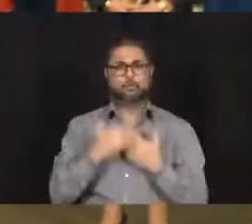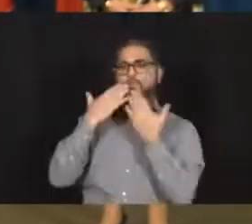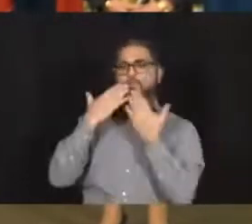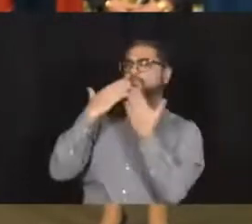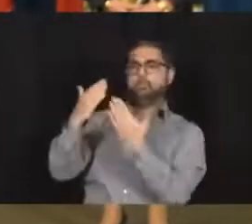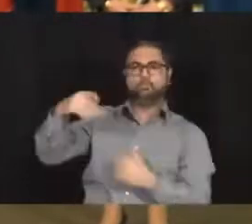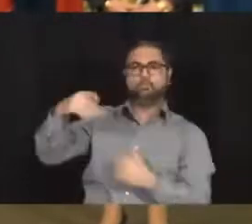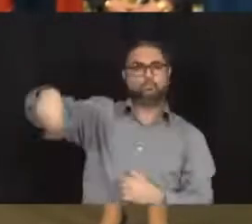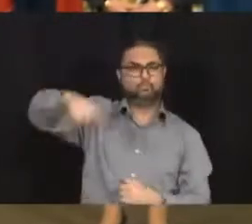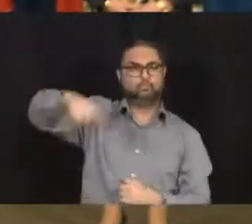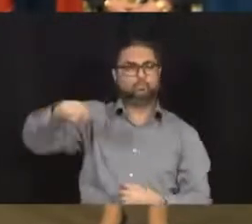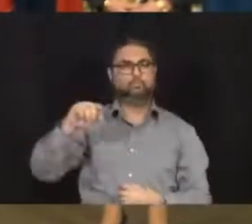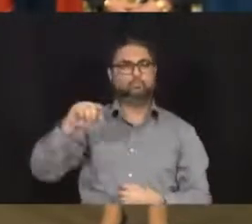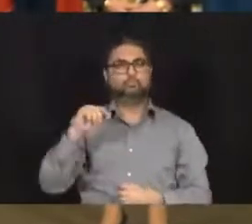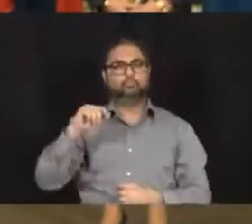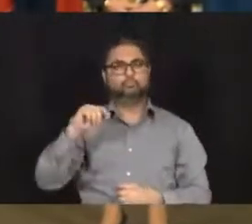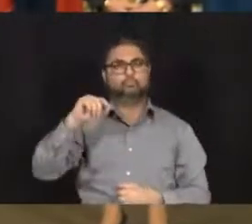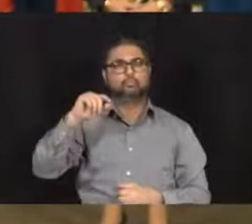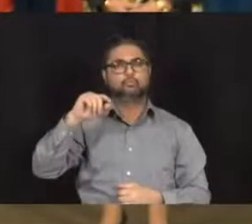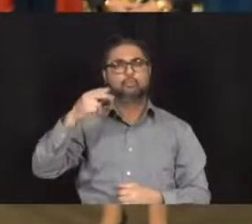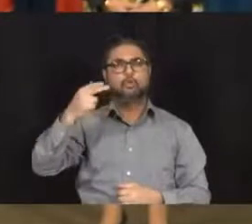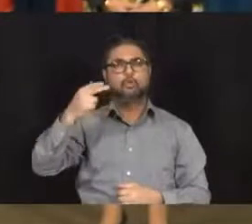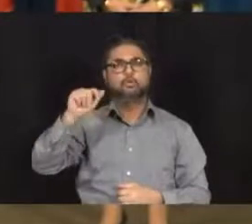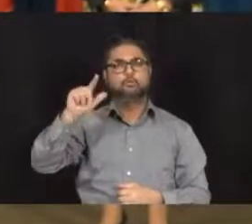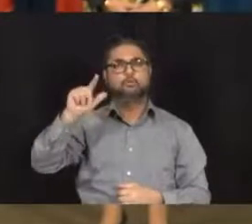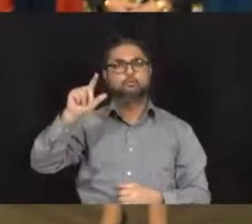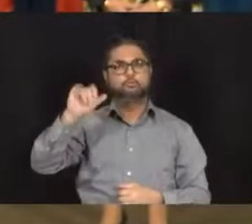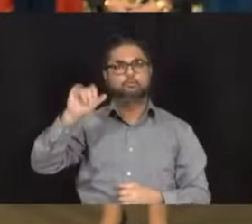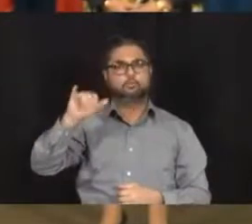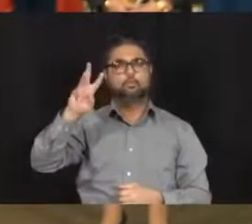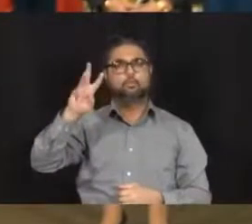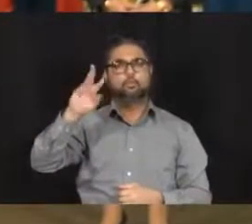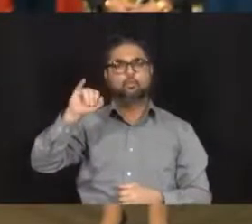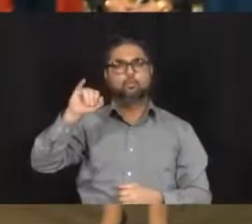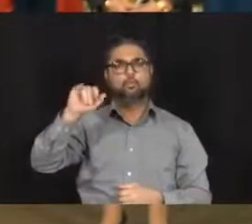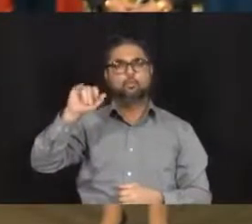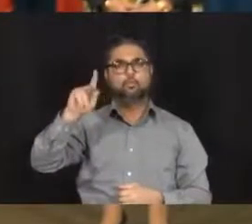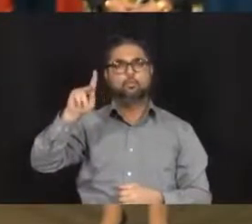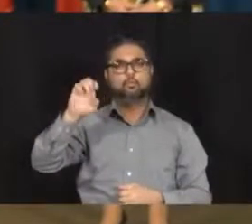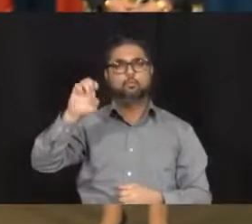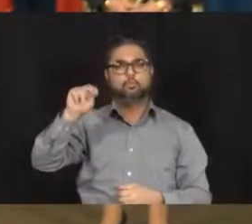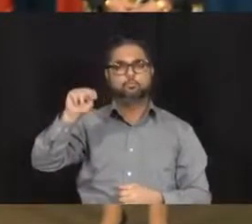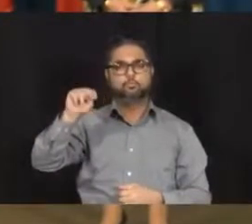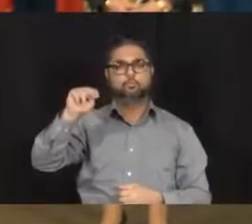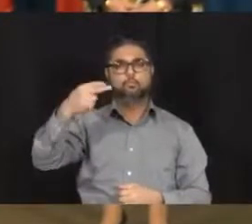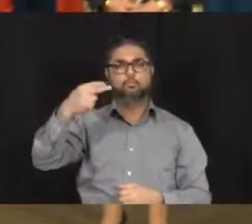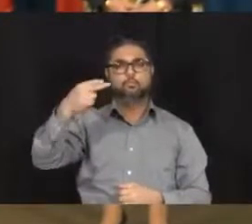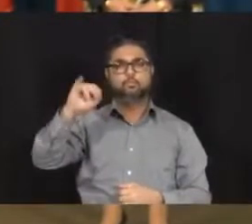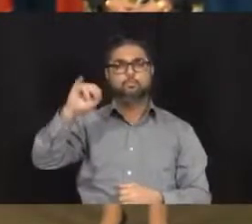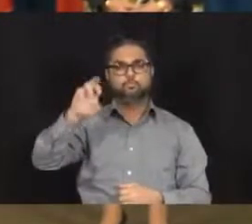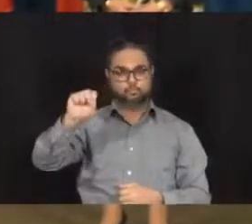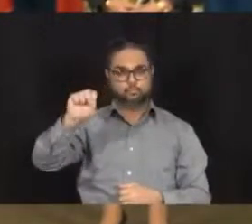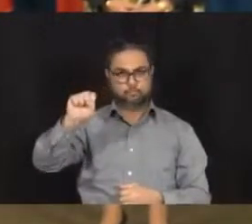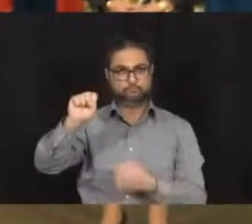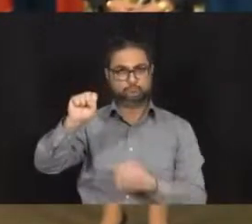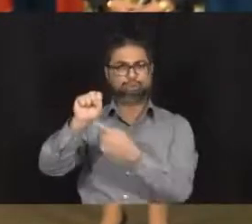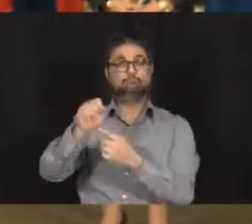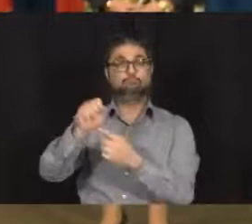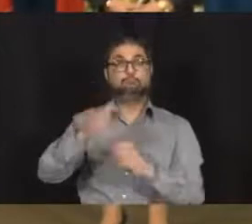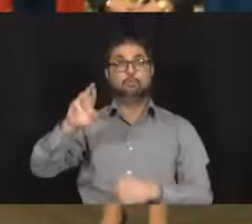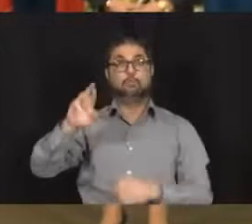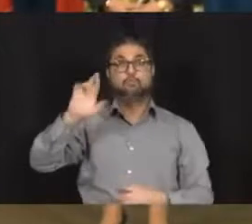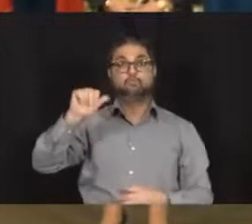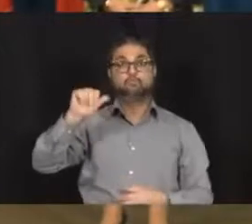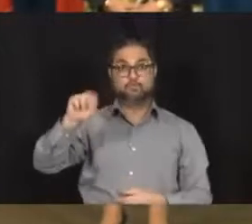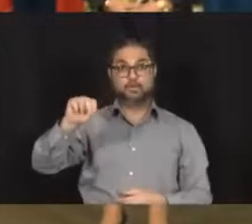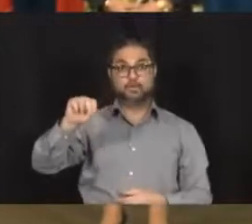entire team at Conquer COVID. It's incredible to see people stepping up. My friends, Ontario